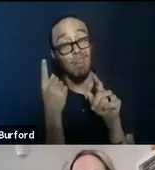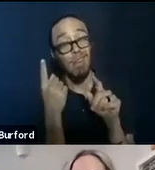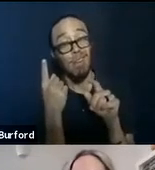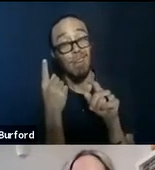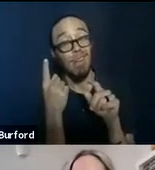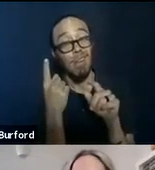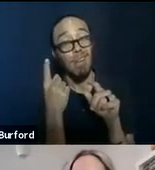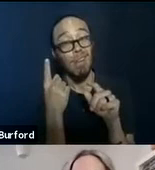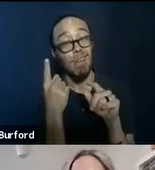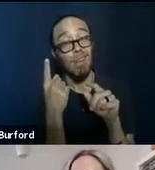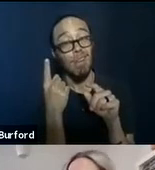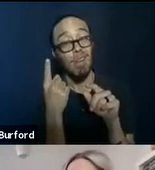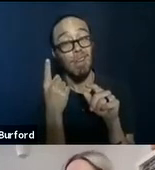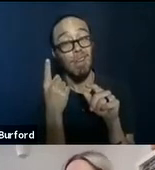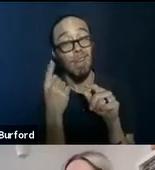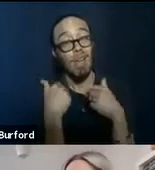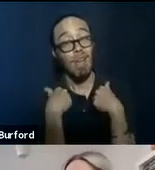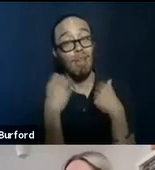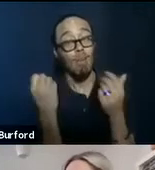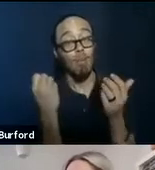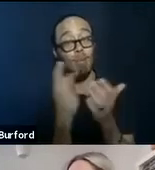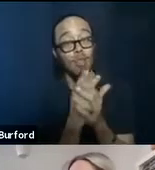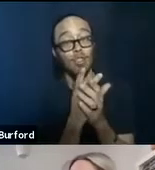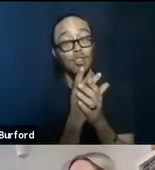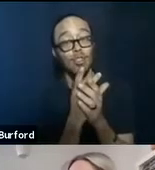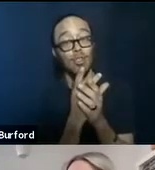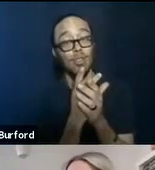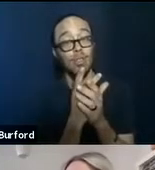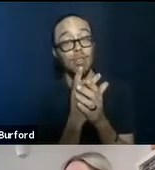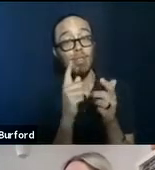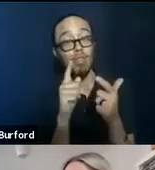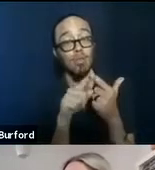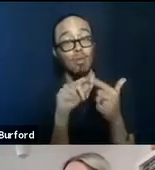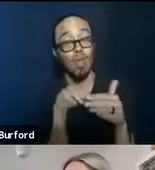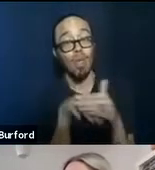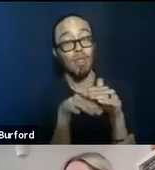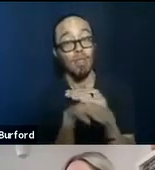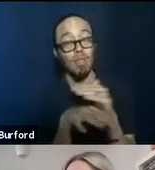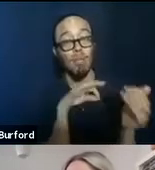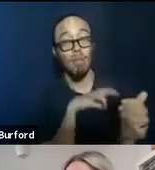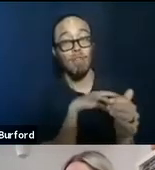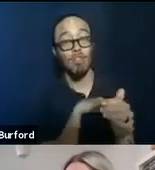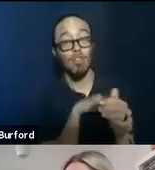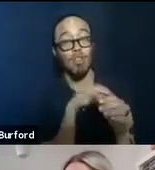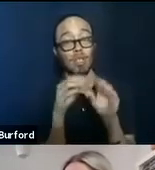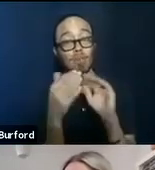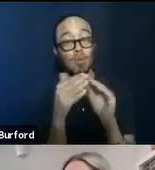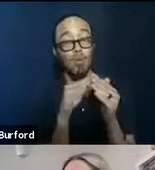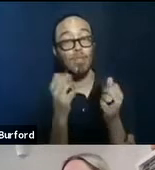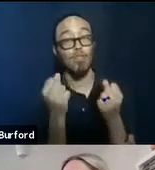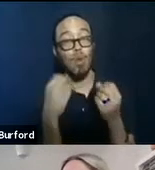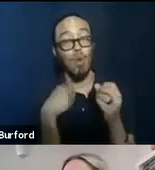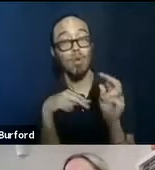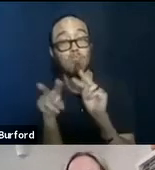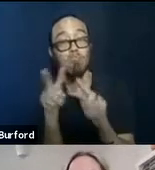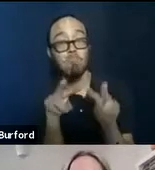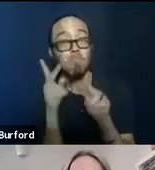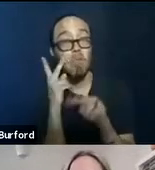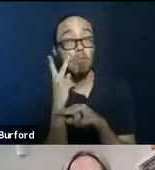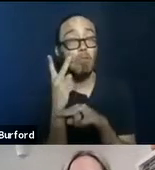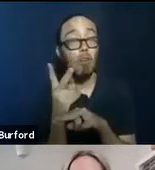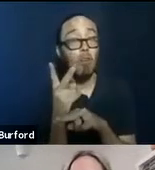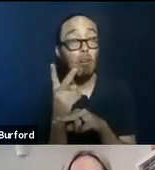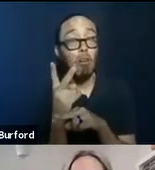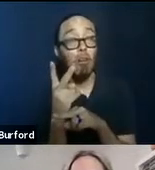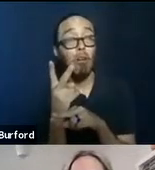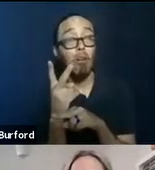a permission to access our beneficiaries into their communities. So we have observed that